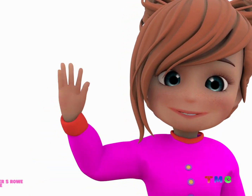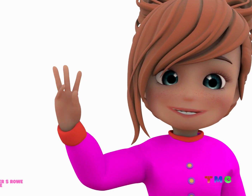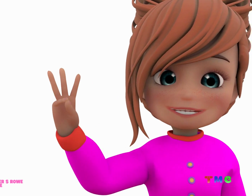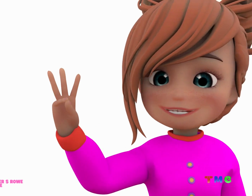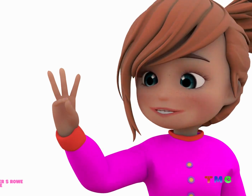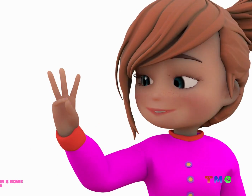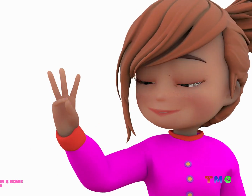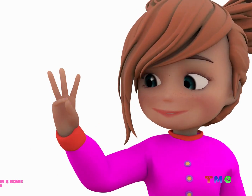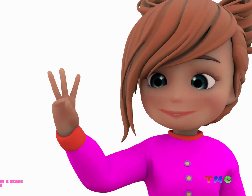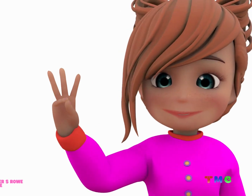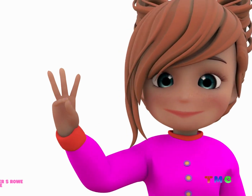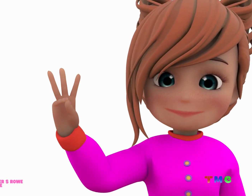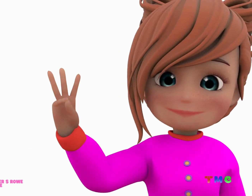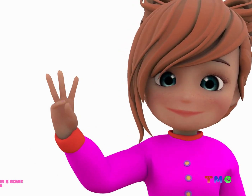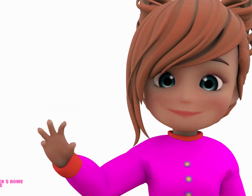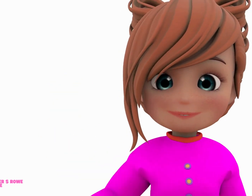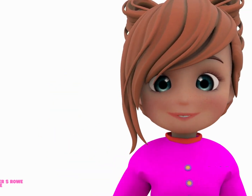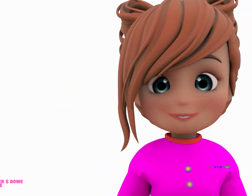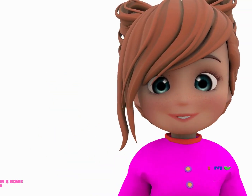6,